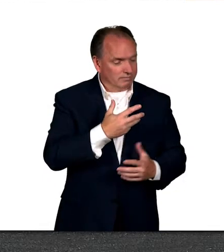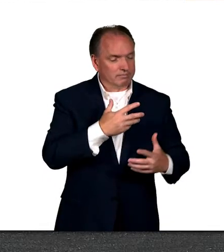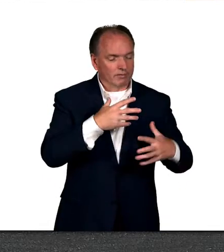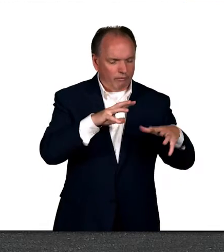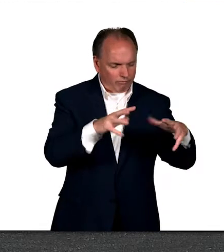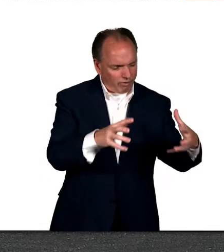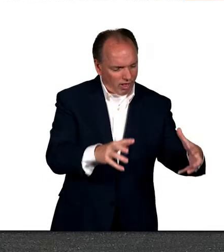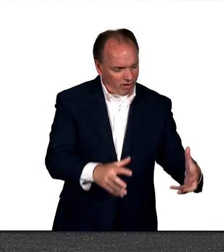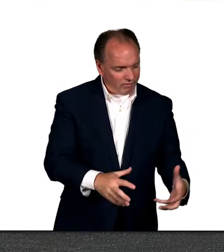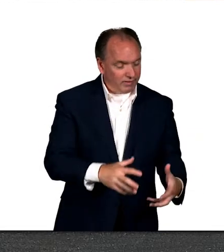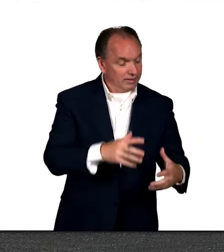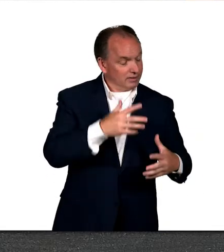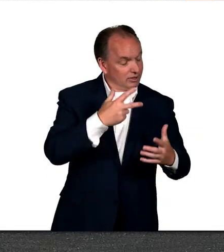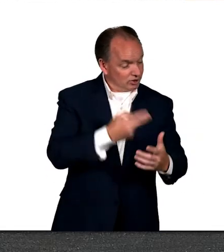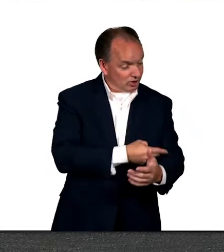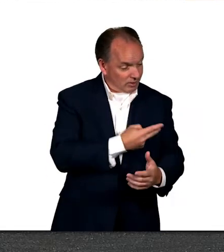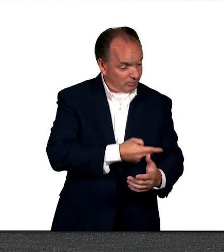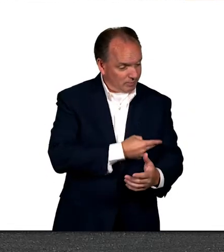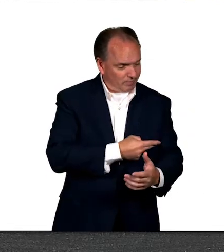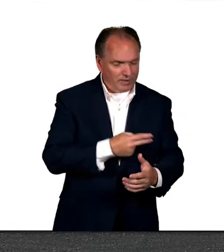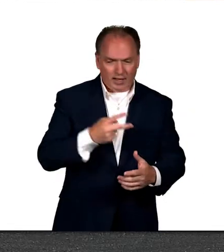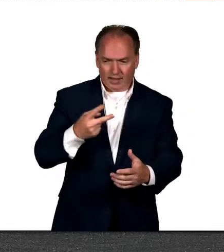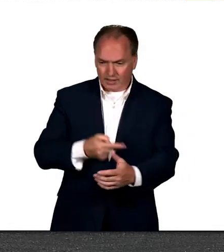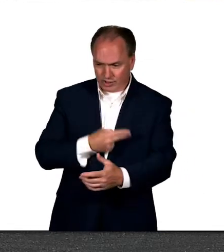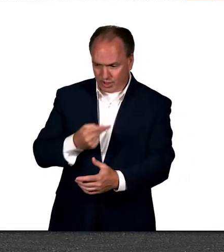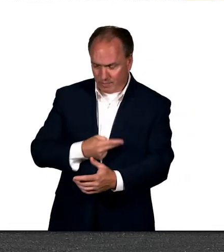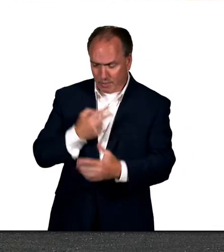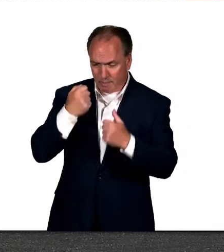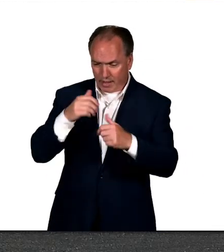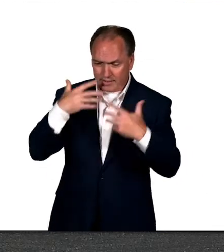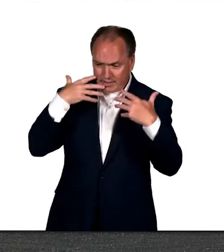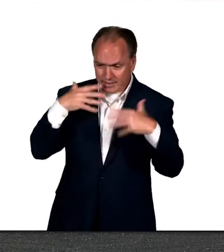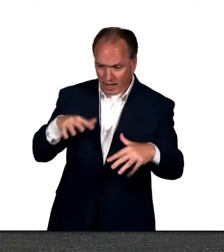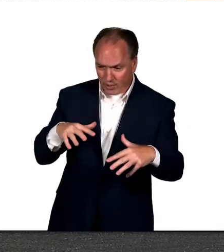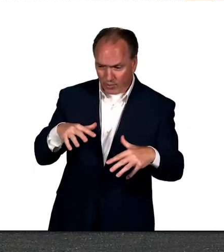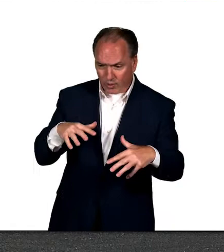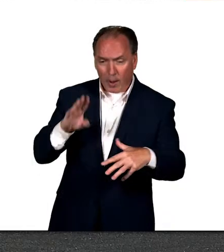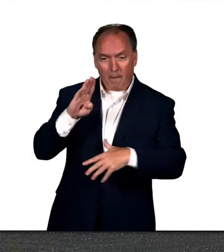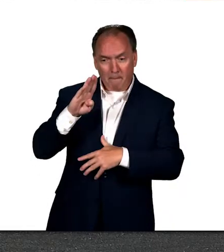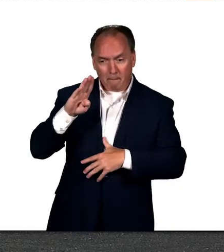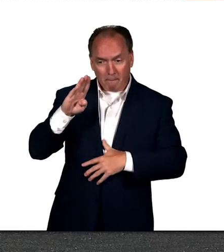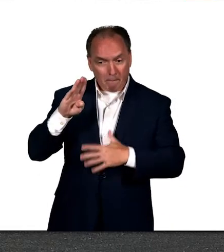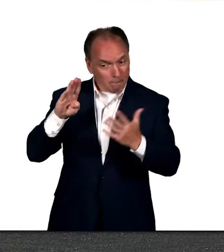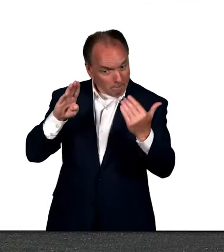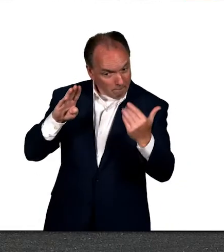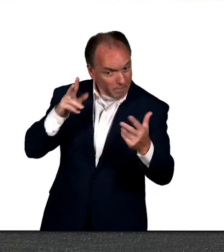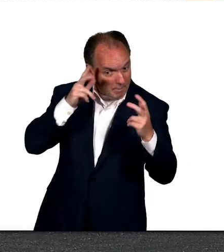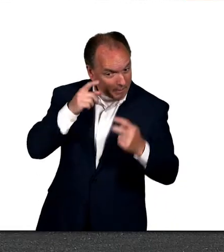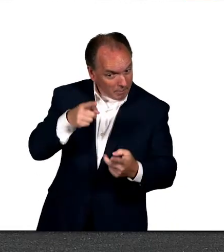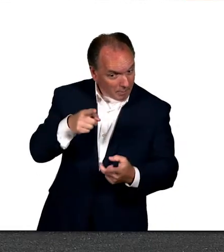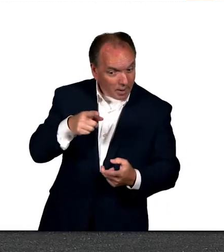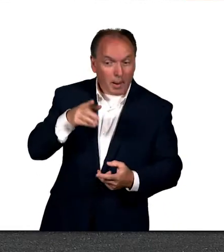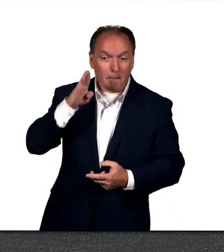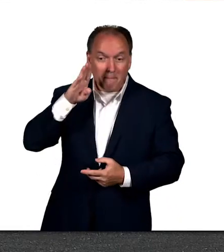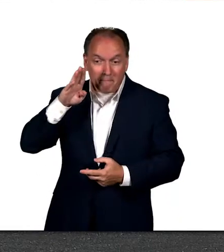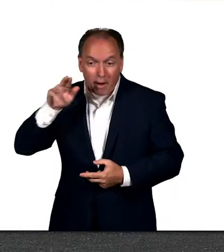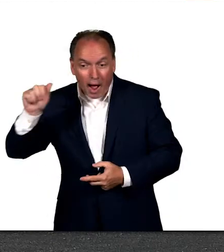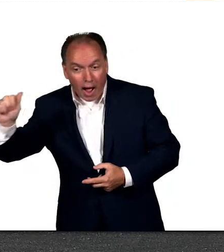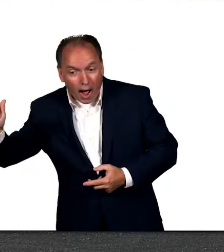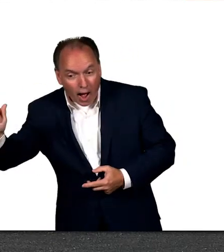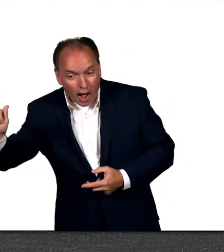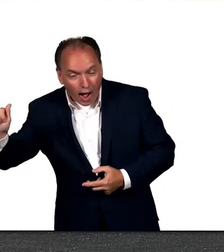white fluffy sheep. The sheep, it makes a sound like this. Come on, I want to hear ya. Ba-da-da-da.